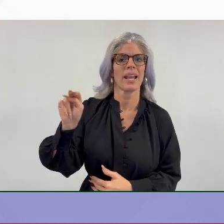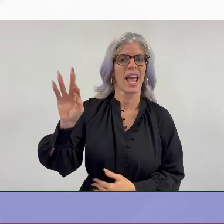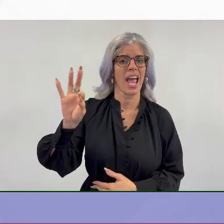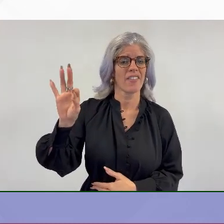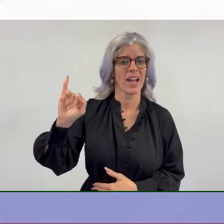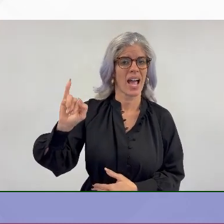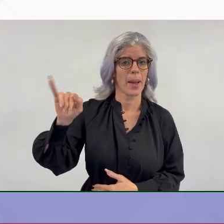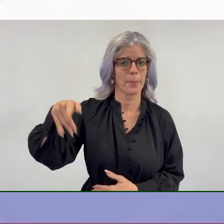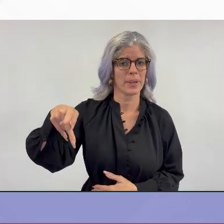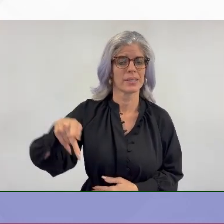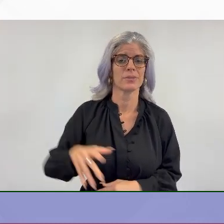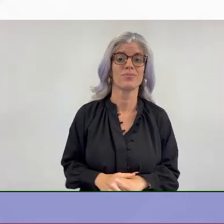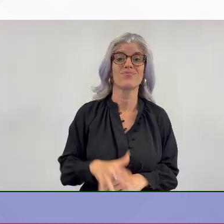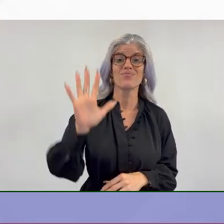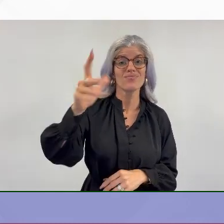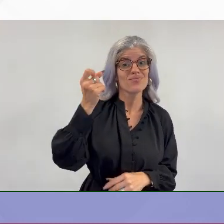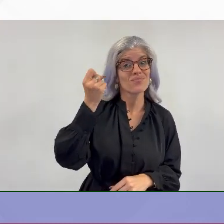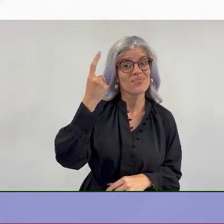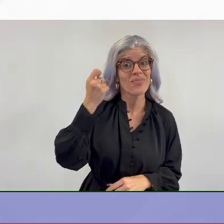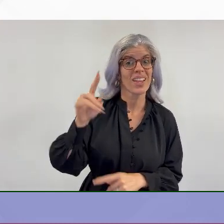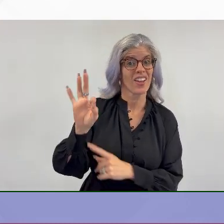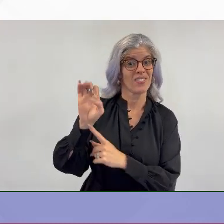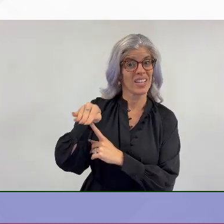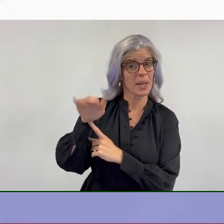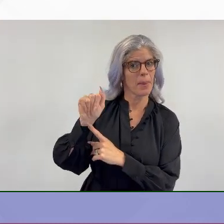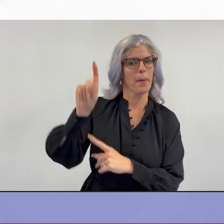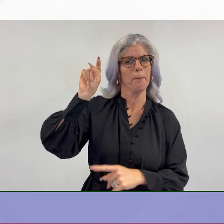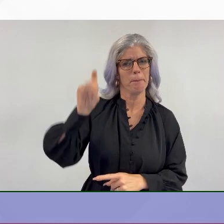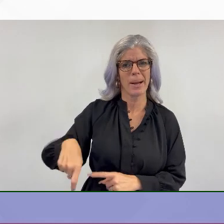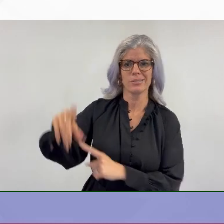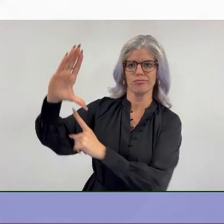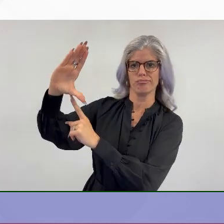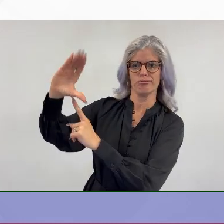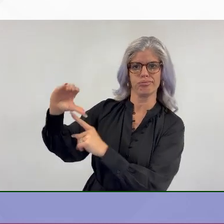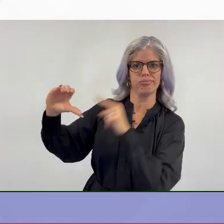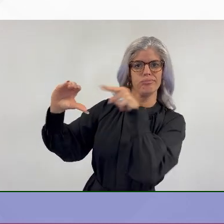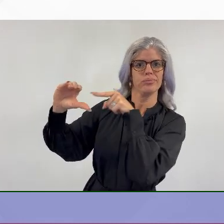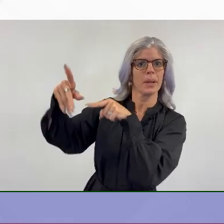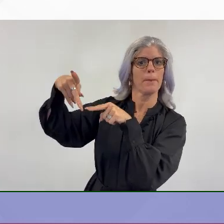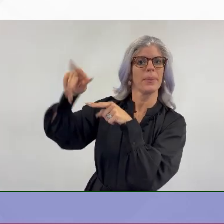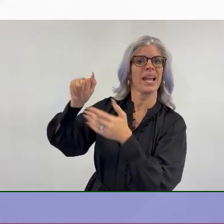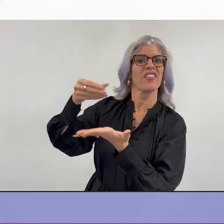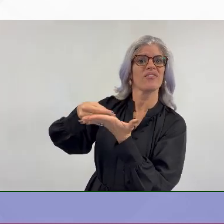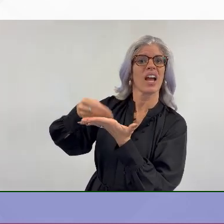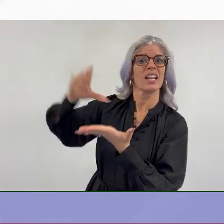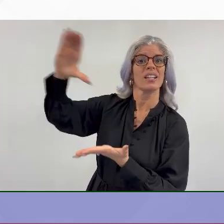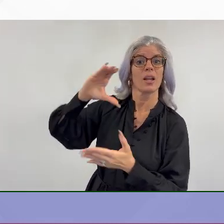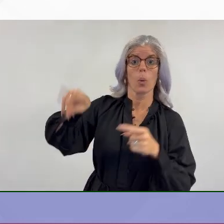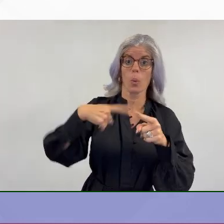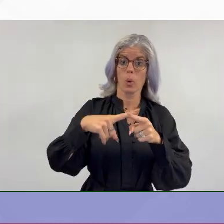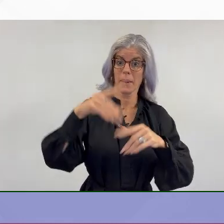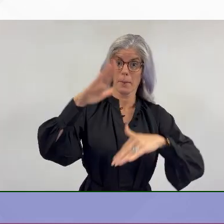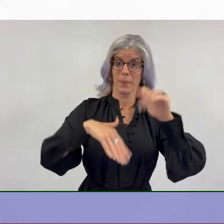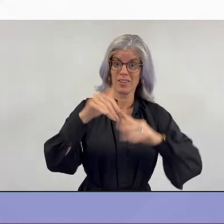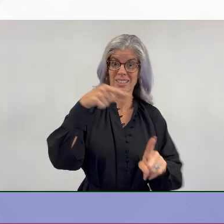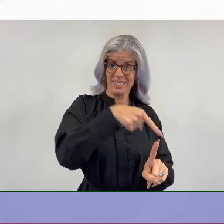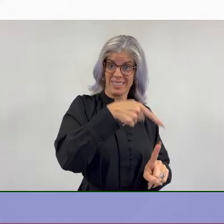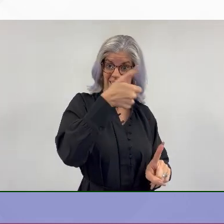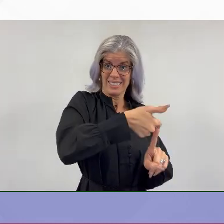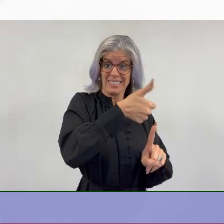FEMA has identified as a special flood hazard area for more than 1 year, is damaged by flooding, and uninsured for flood